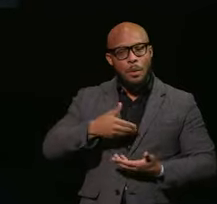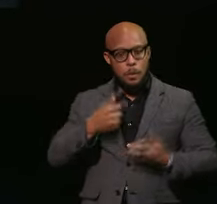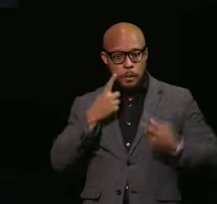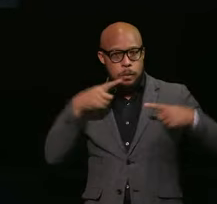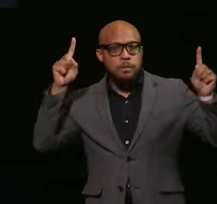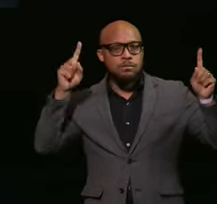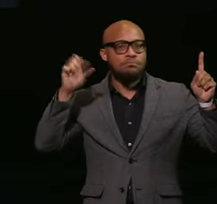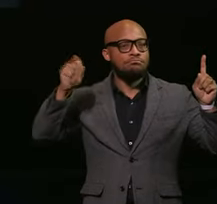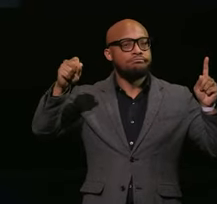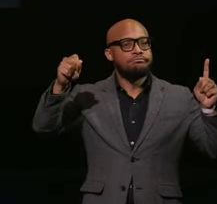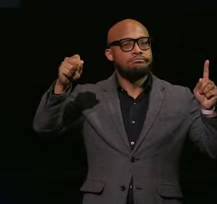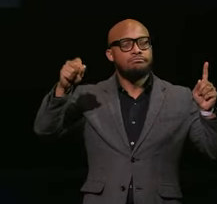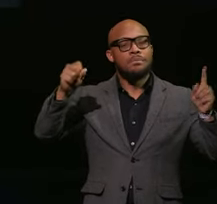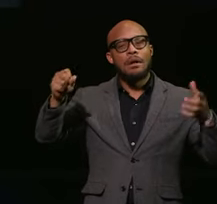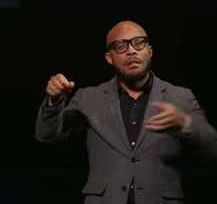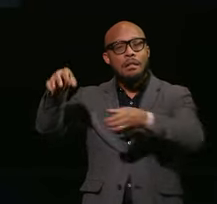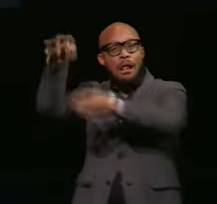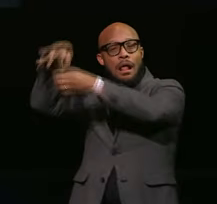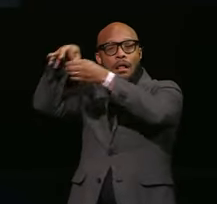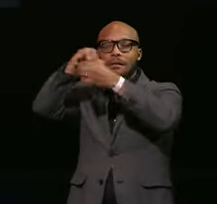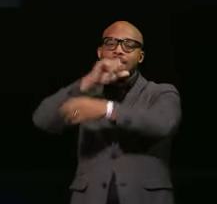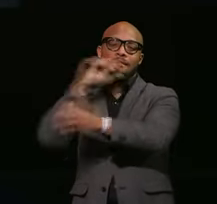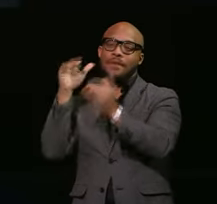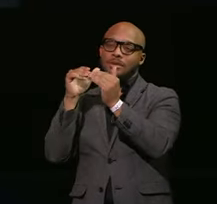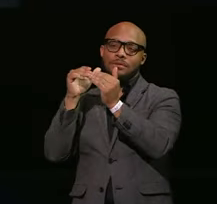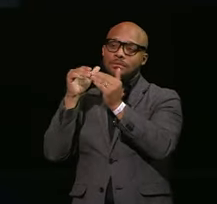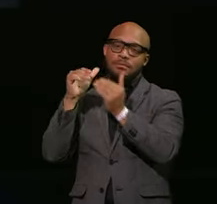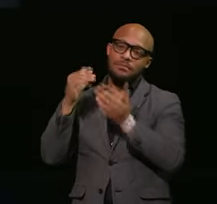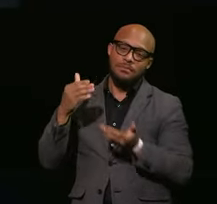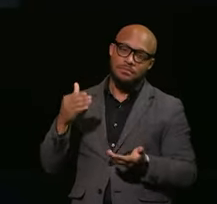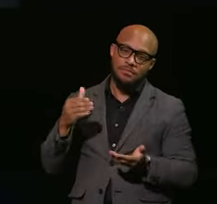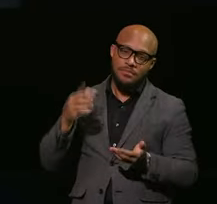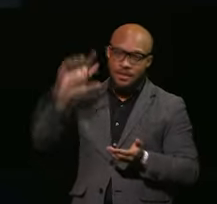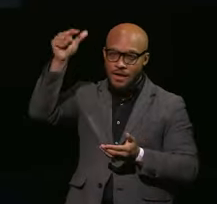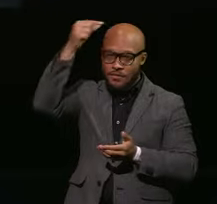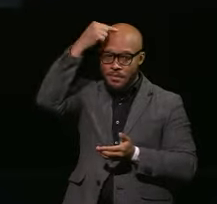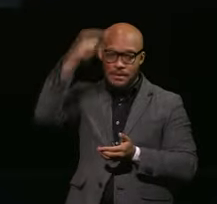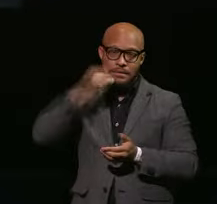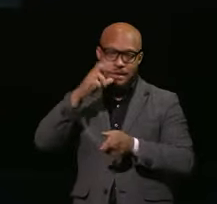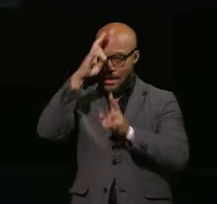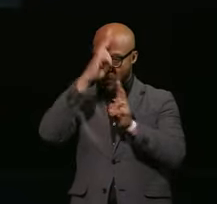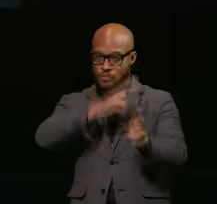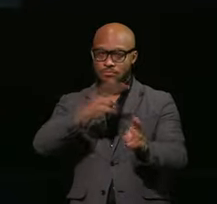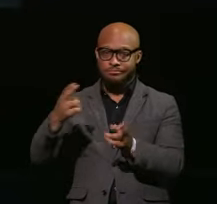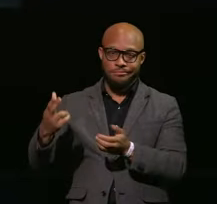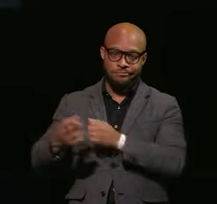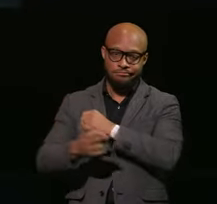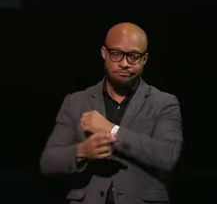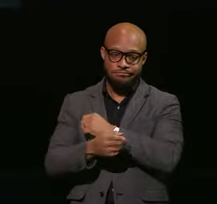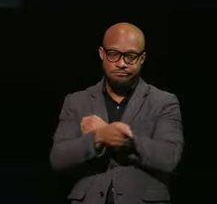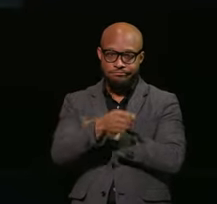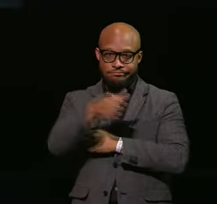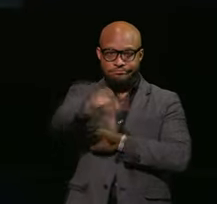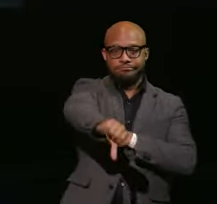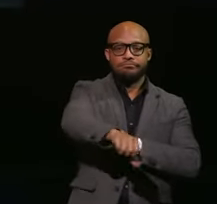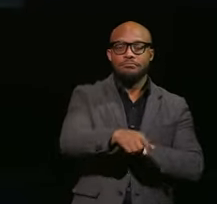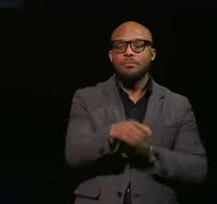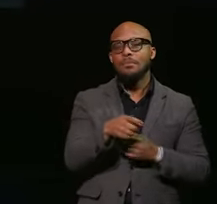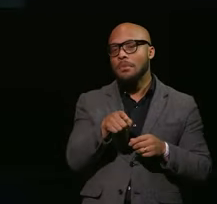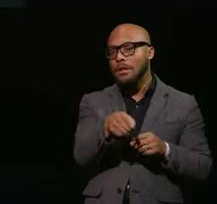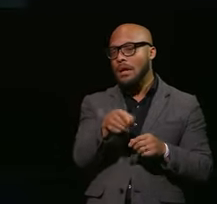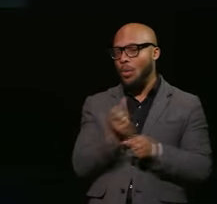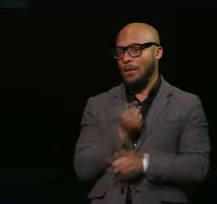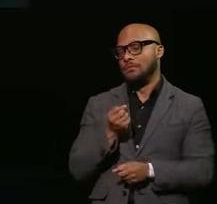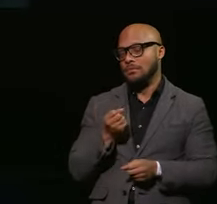is undeterred. And I think that's one of the redemptive qualities of the film, is is Bobby's not being put off